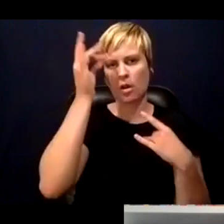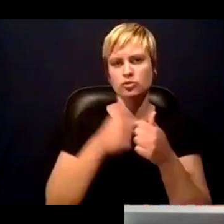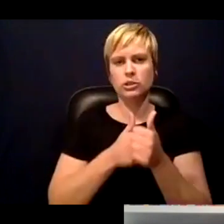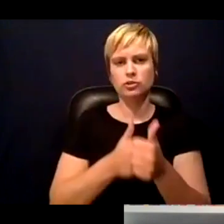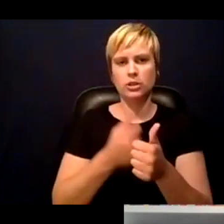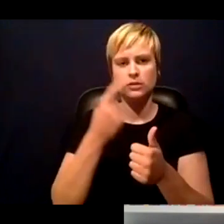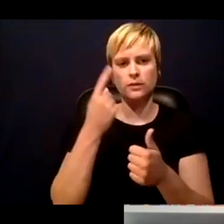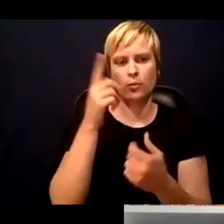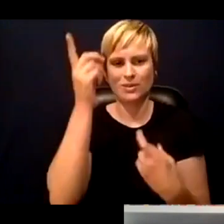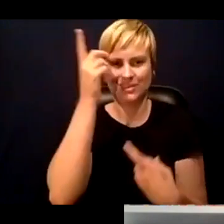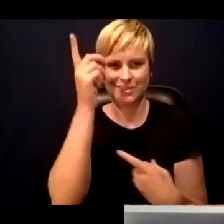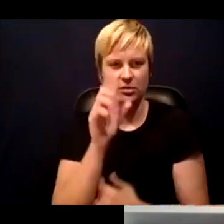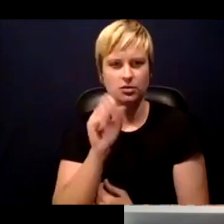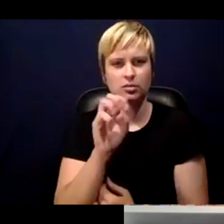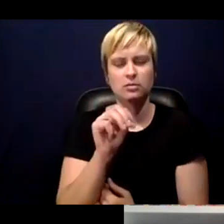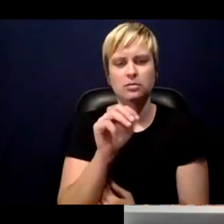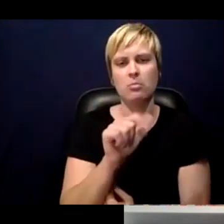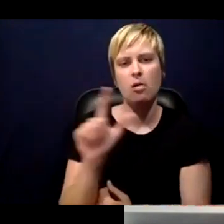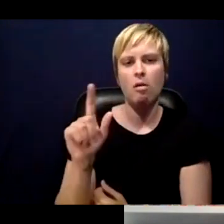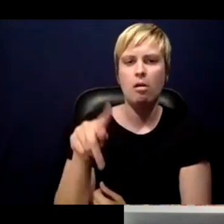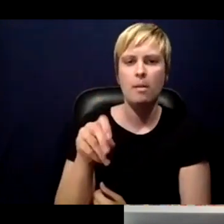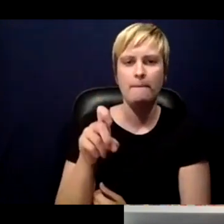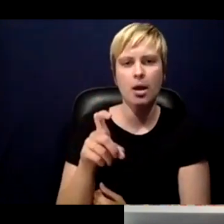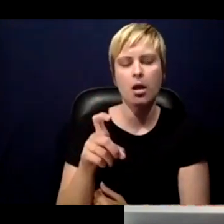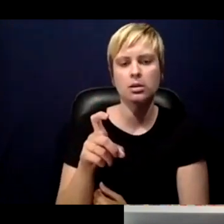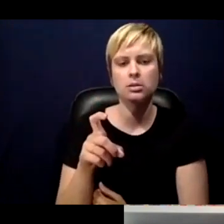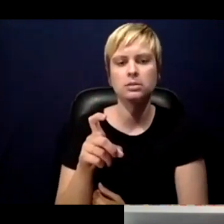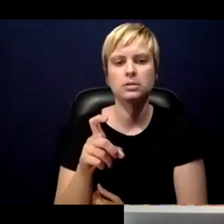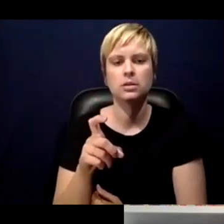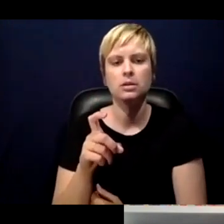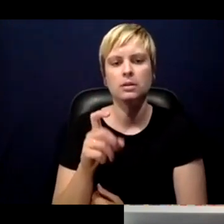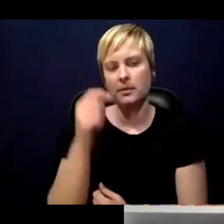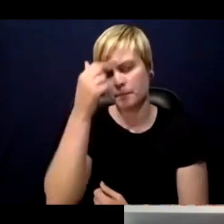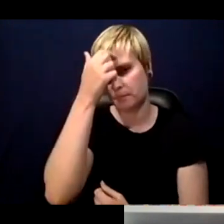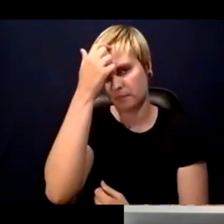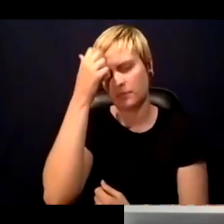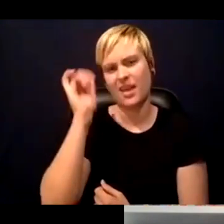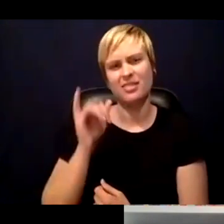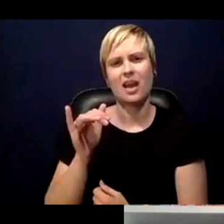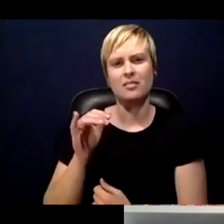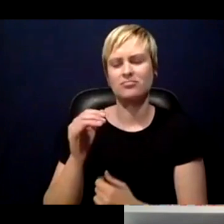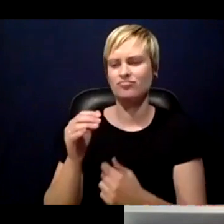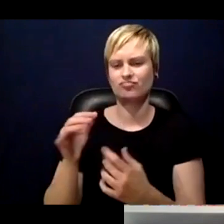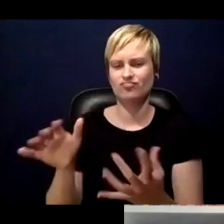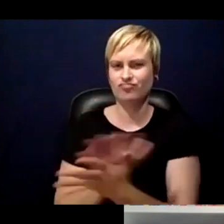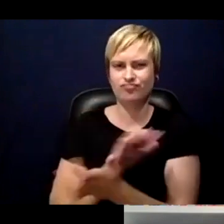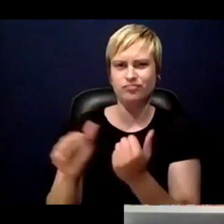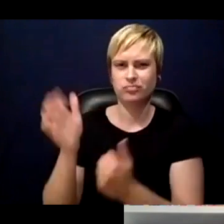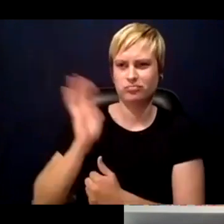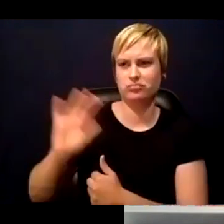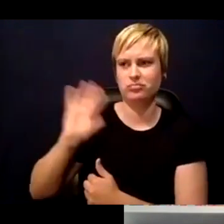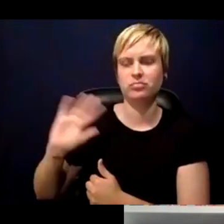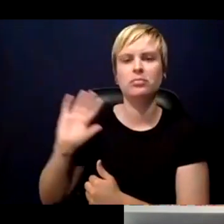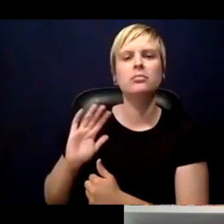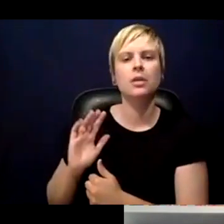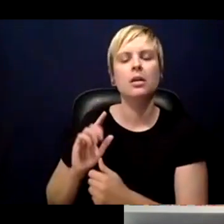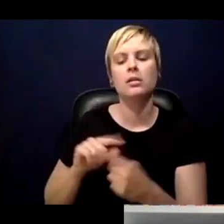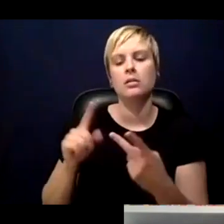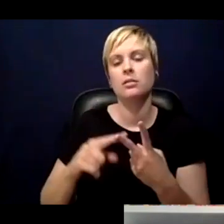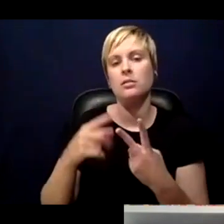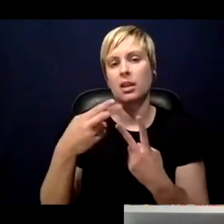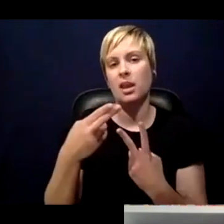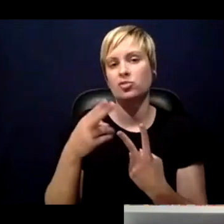like smallpox. You know, we eradicated smallpox over a century ago. We dealt with the